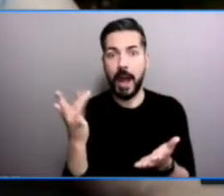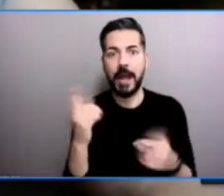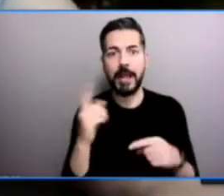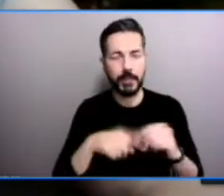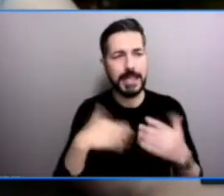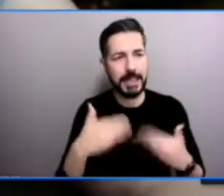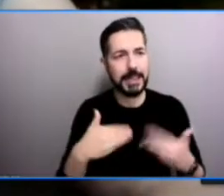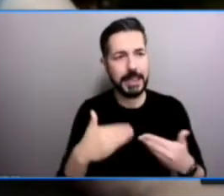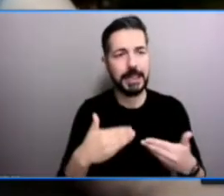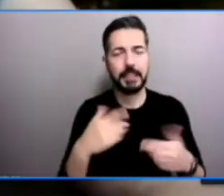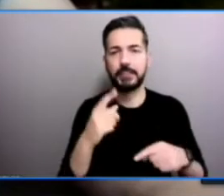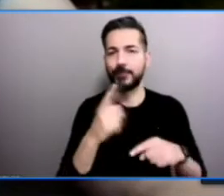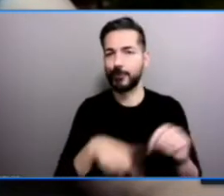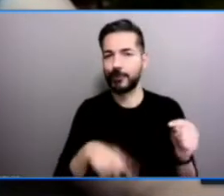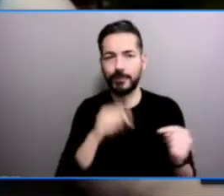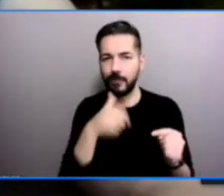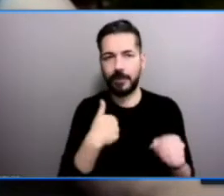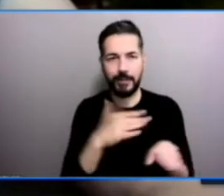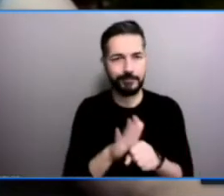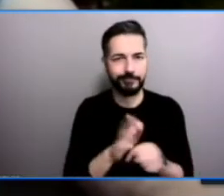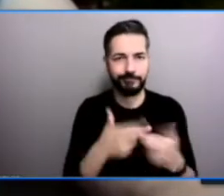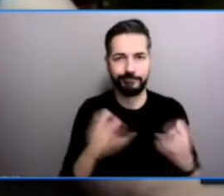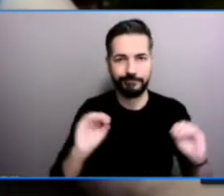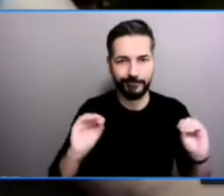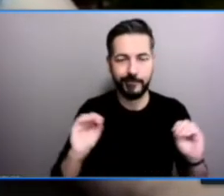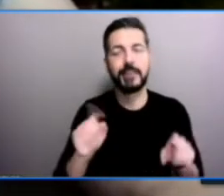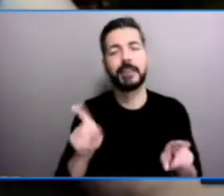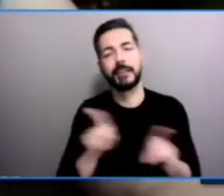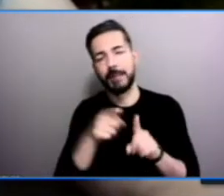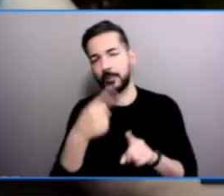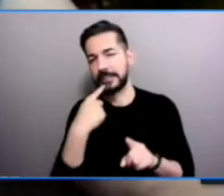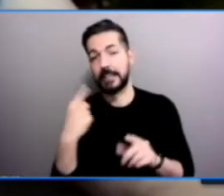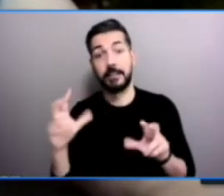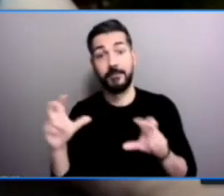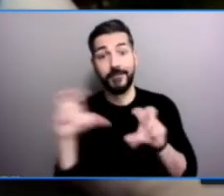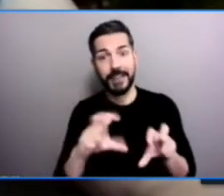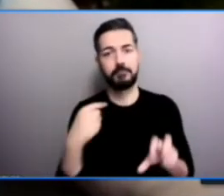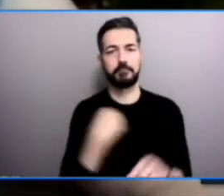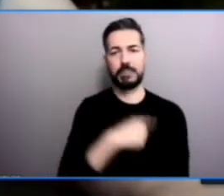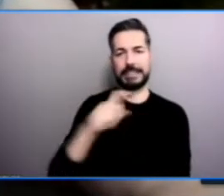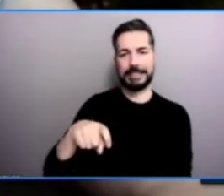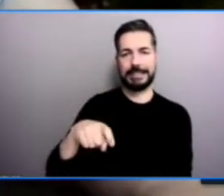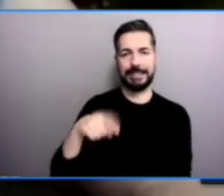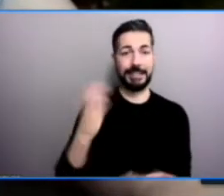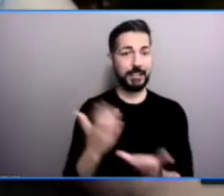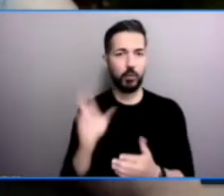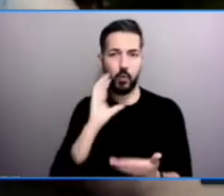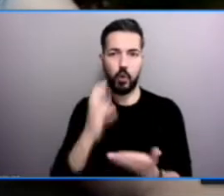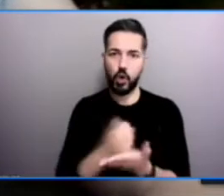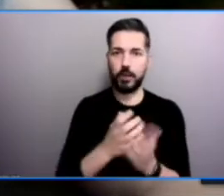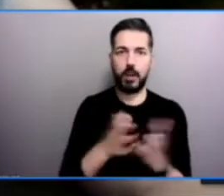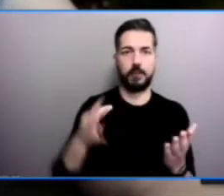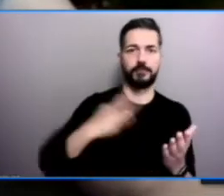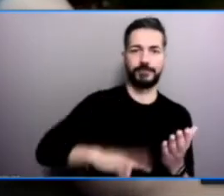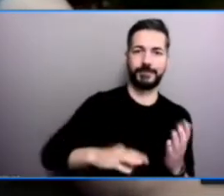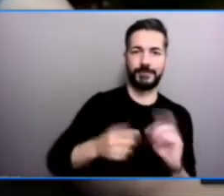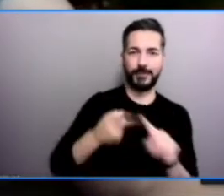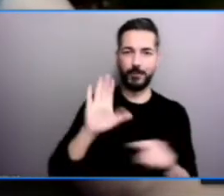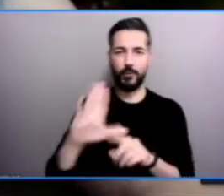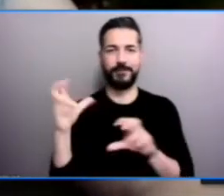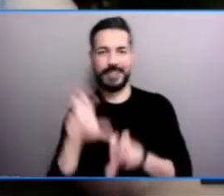Yeah, I would just echo what you've both said, especially Brad, about, we will do this work because it's the right thing to